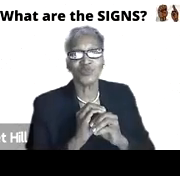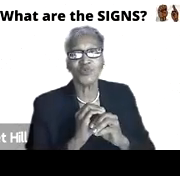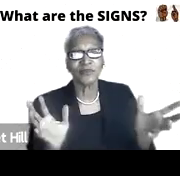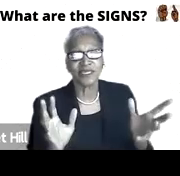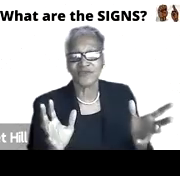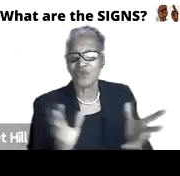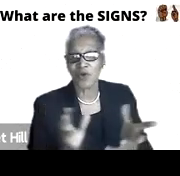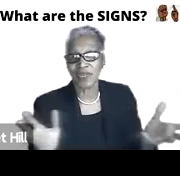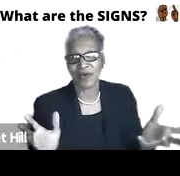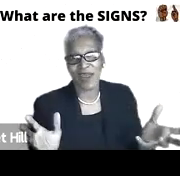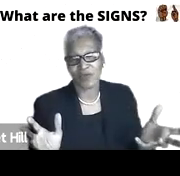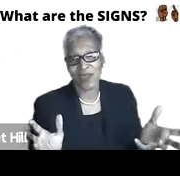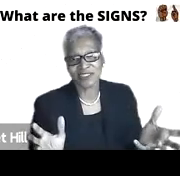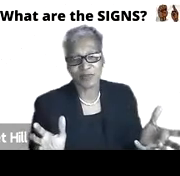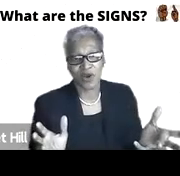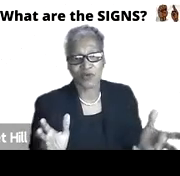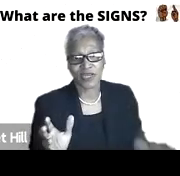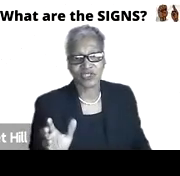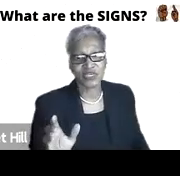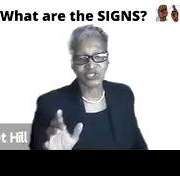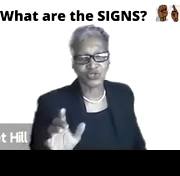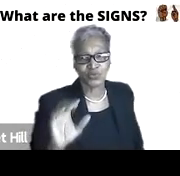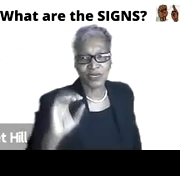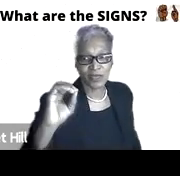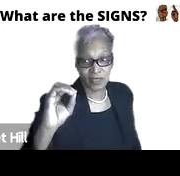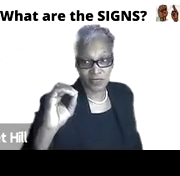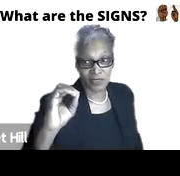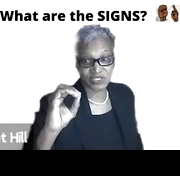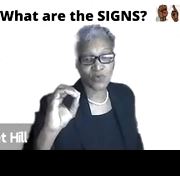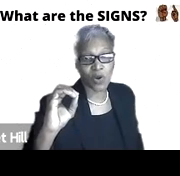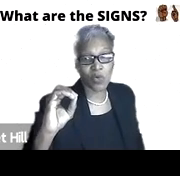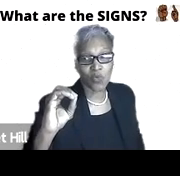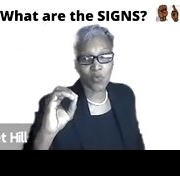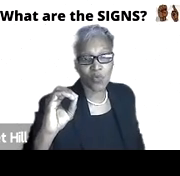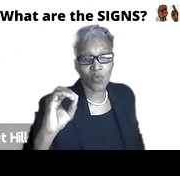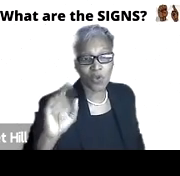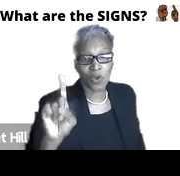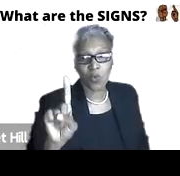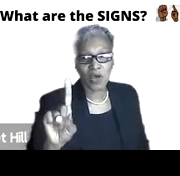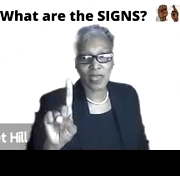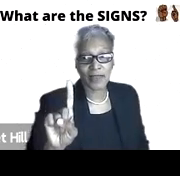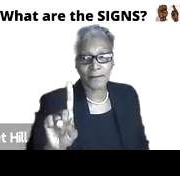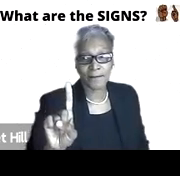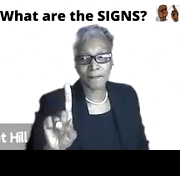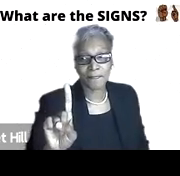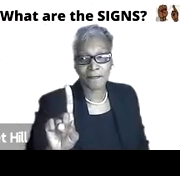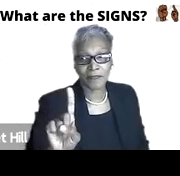You just wouldn't believe. You already grasp it already. So let's do 0,